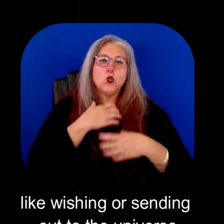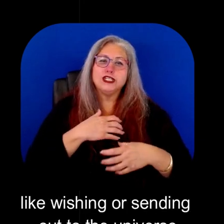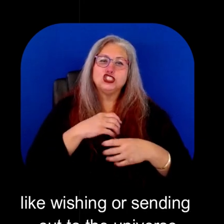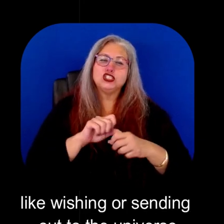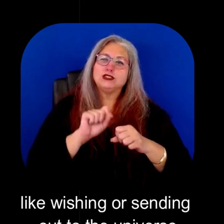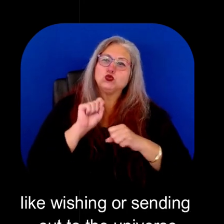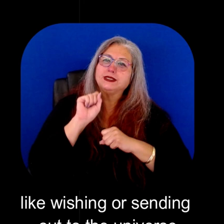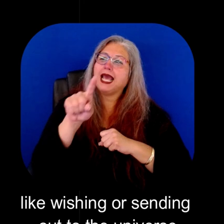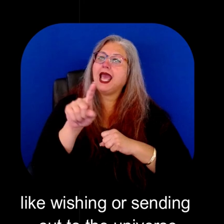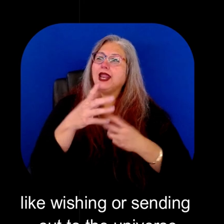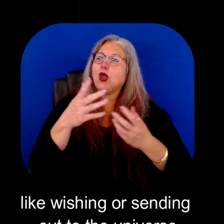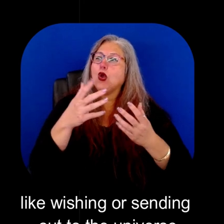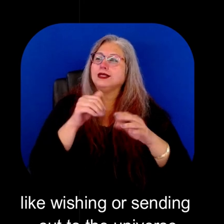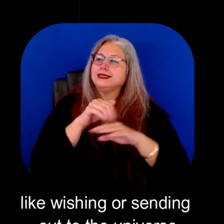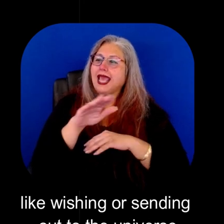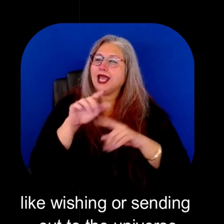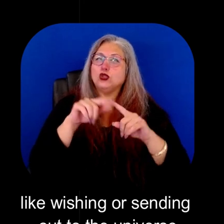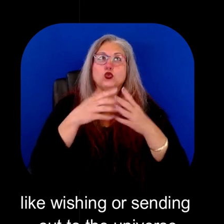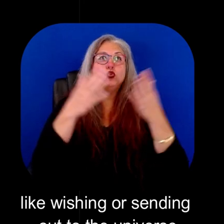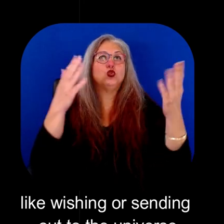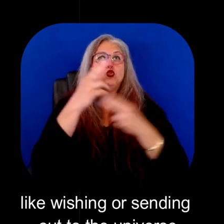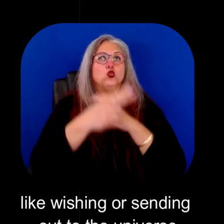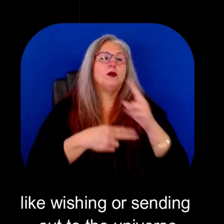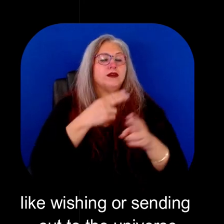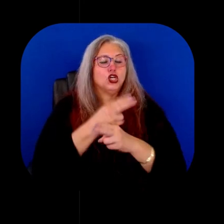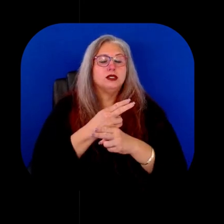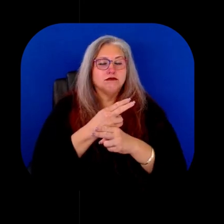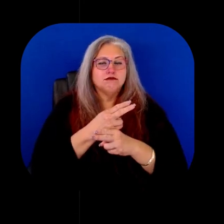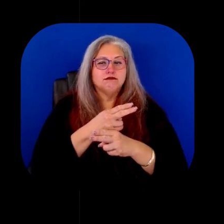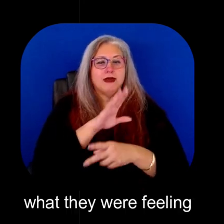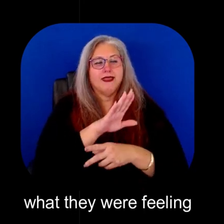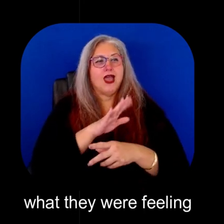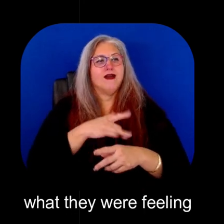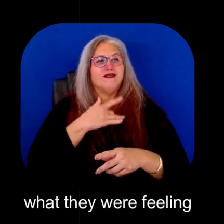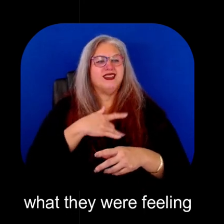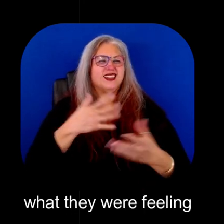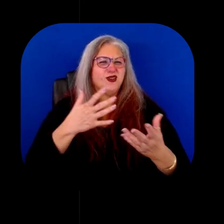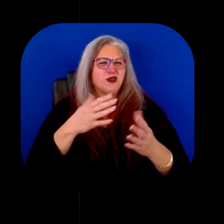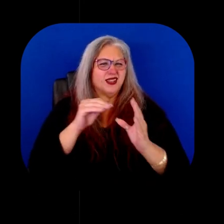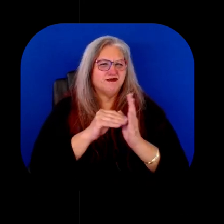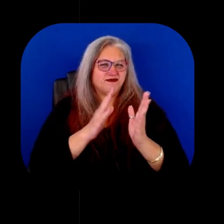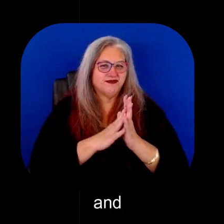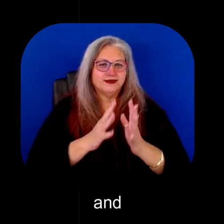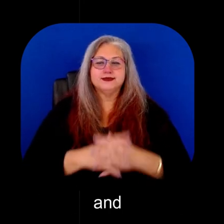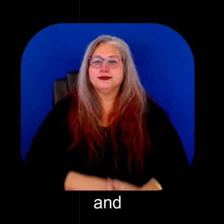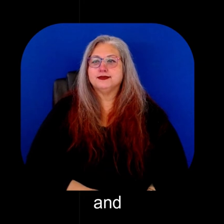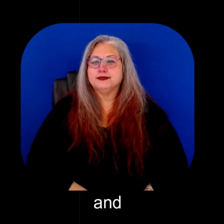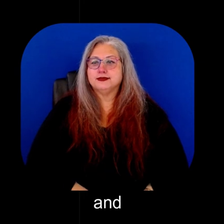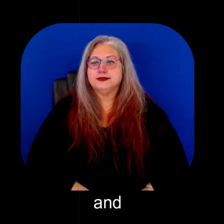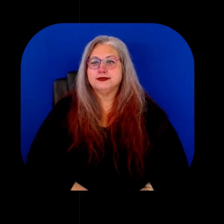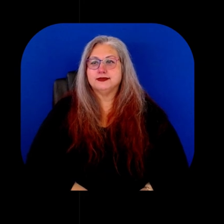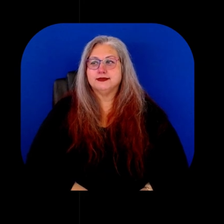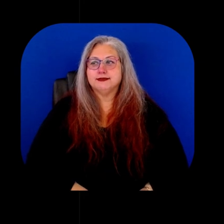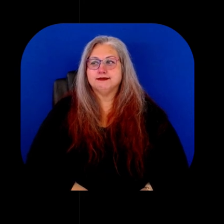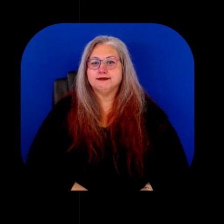wishing or sending out to the universe what they were feeling. And